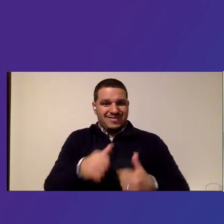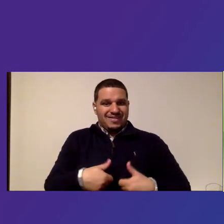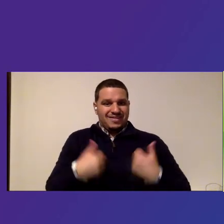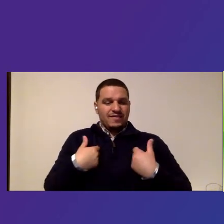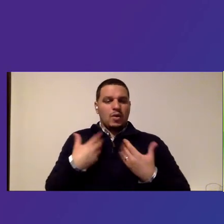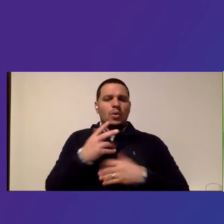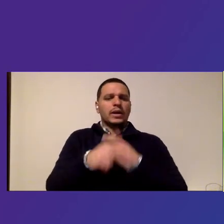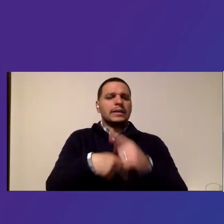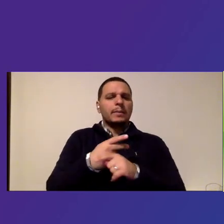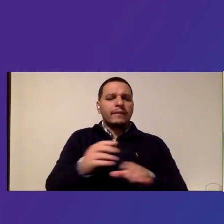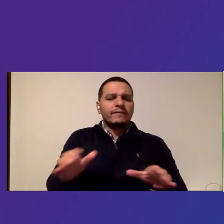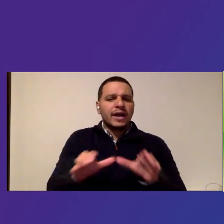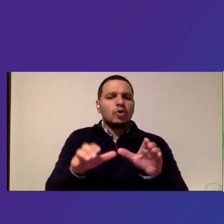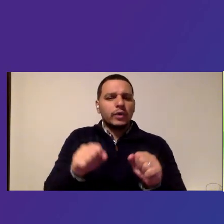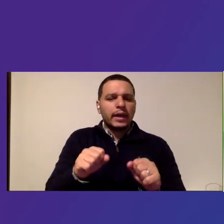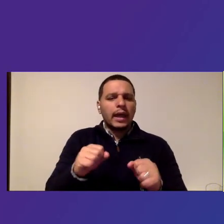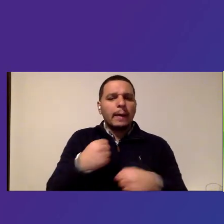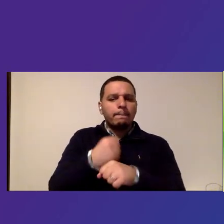to make today.